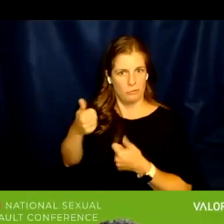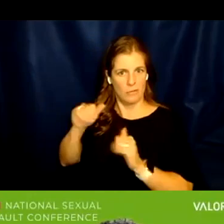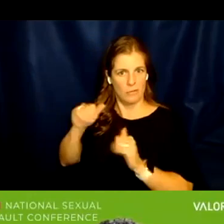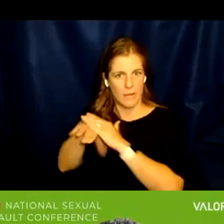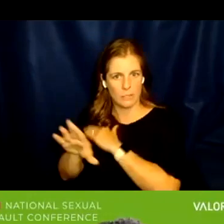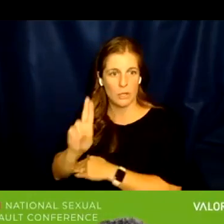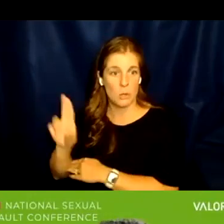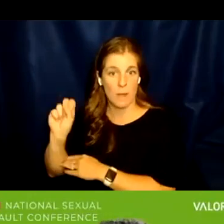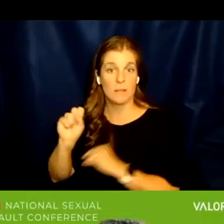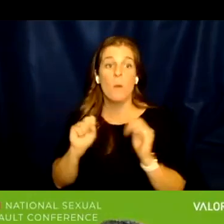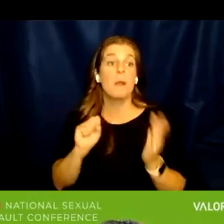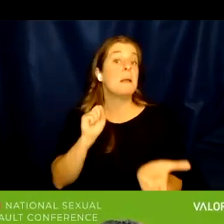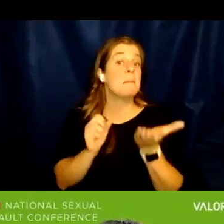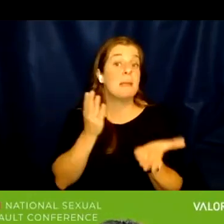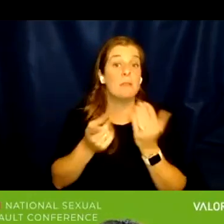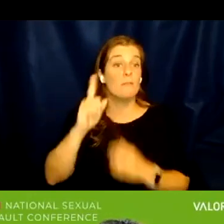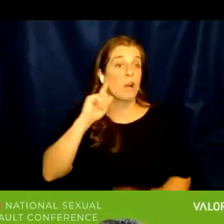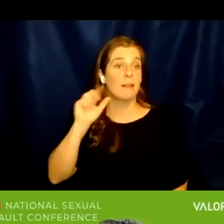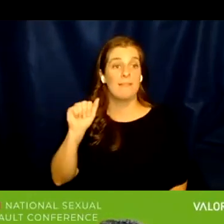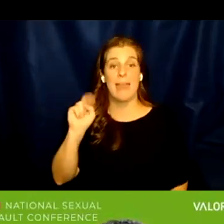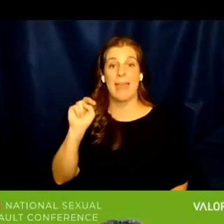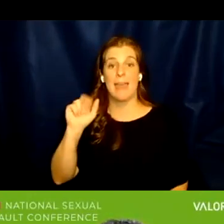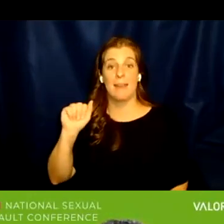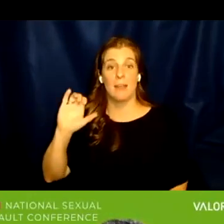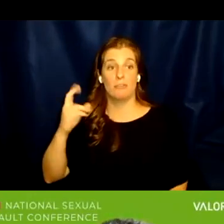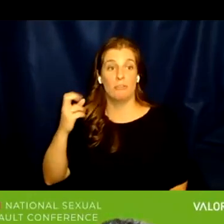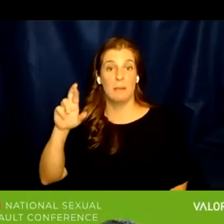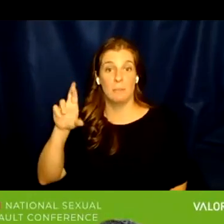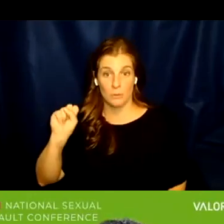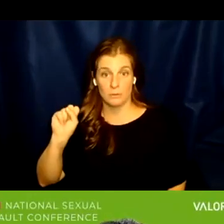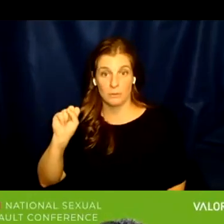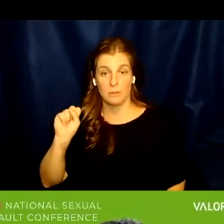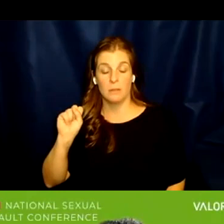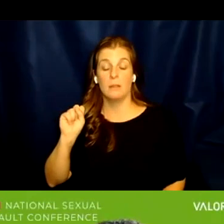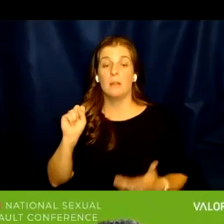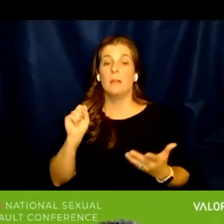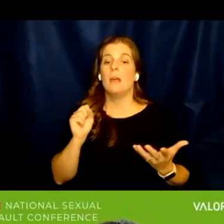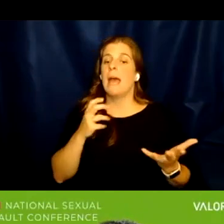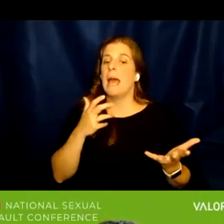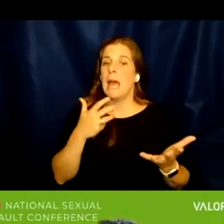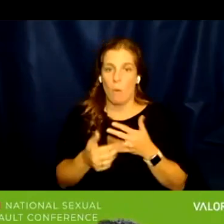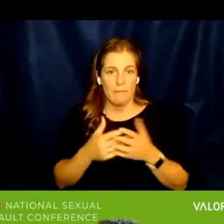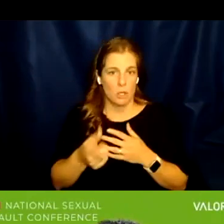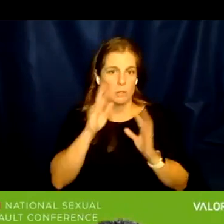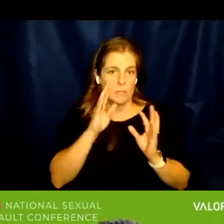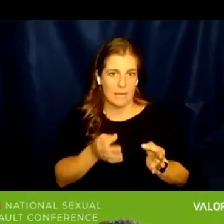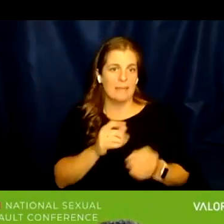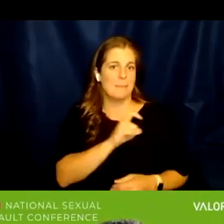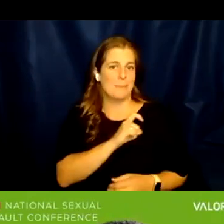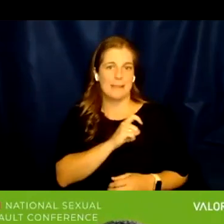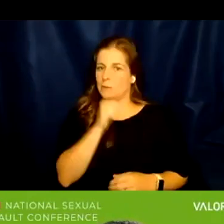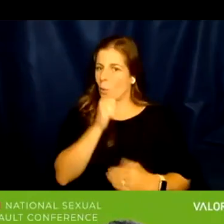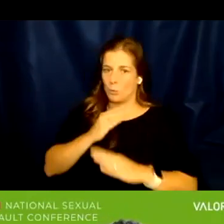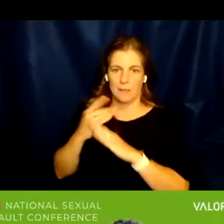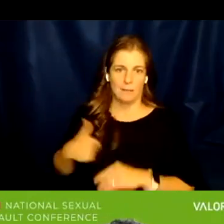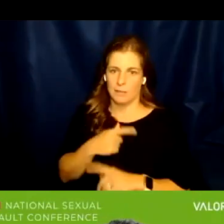Anna Chambers. However you came to the idea that police don't protect us from sexual violence, but actually perpetrate it, I